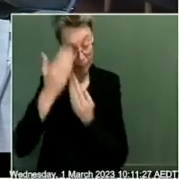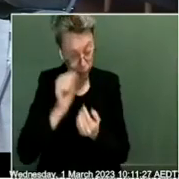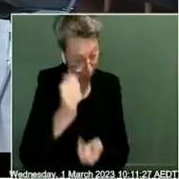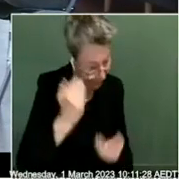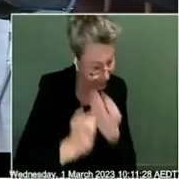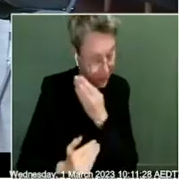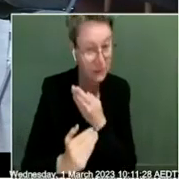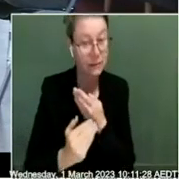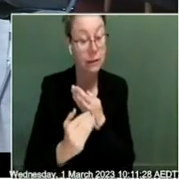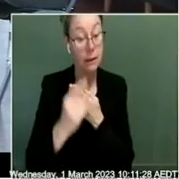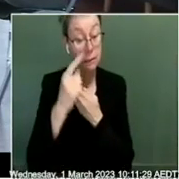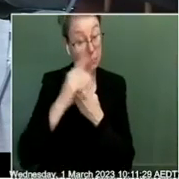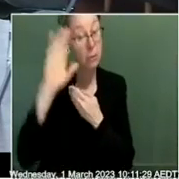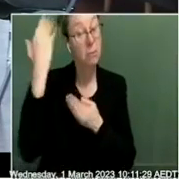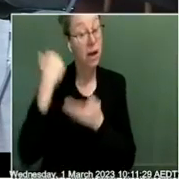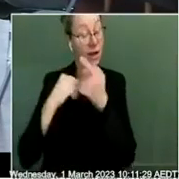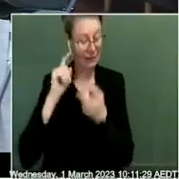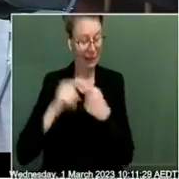already today,